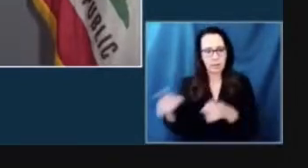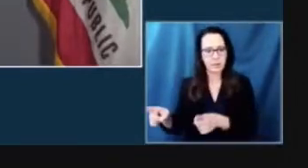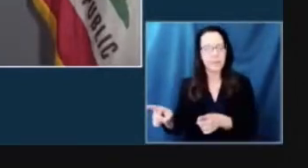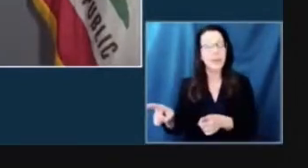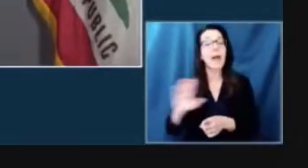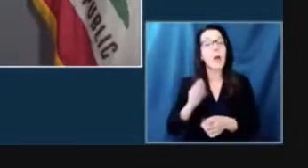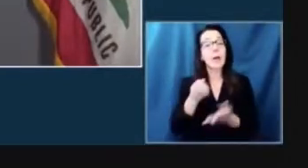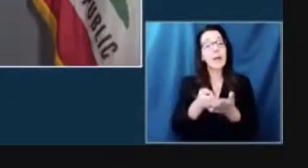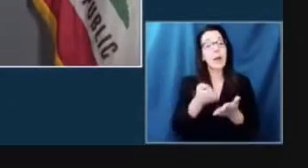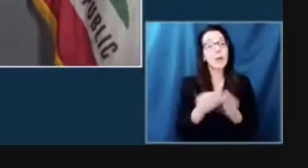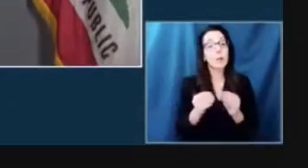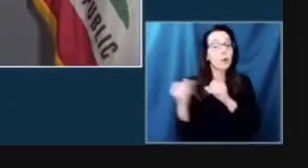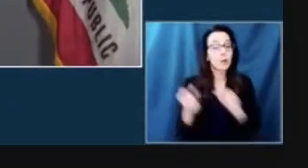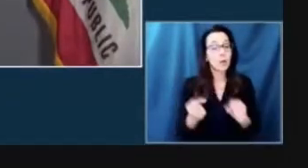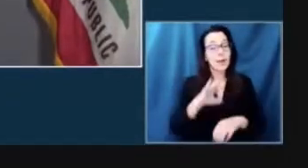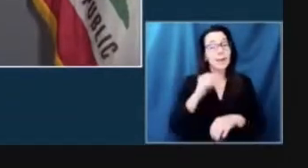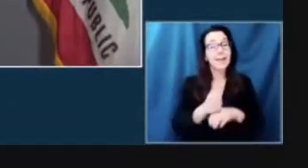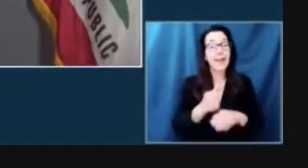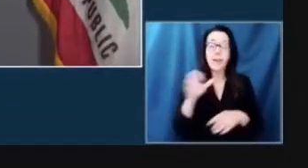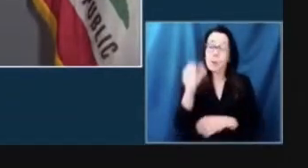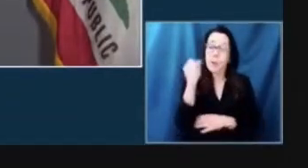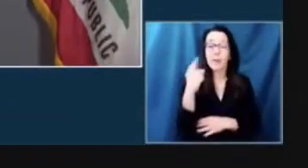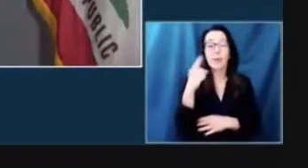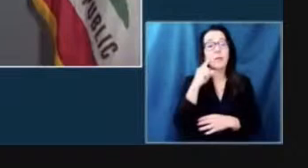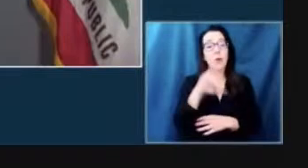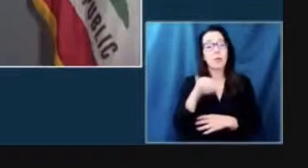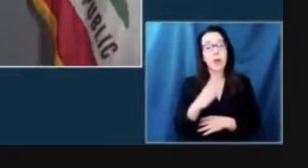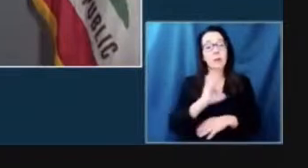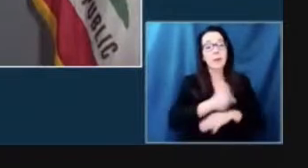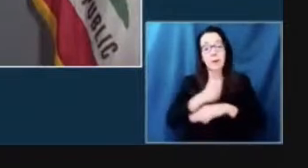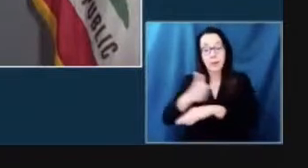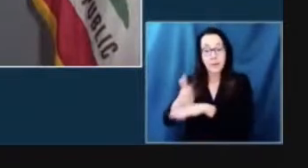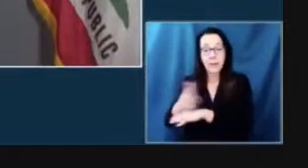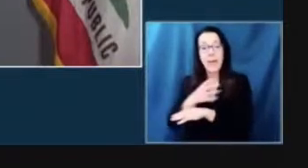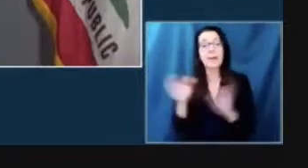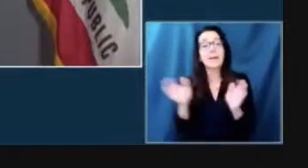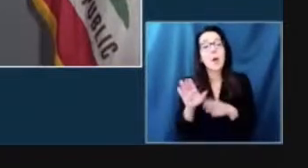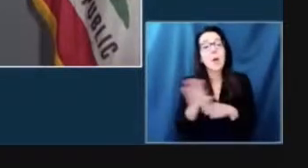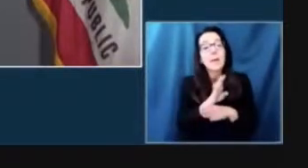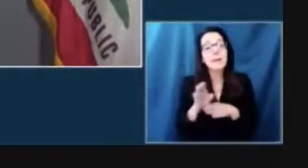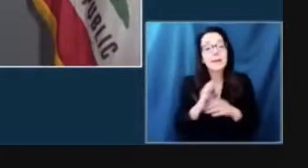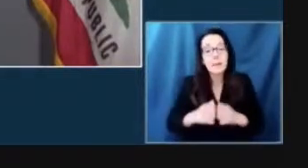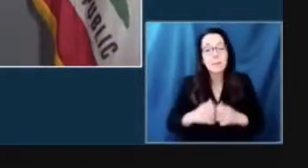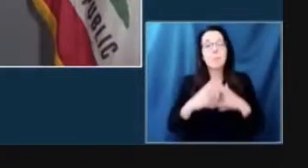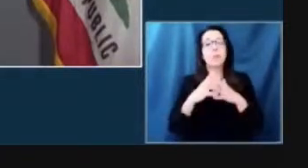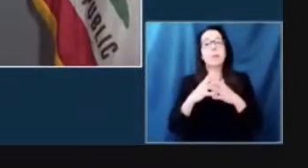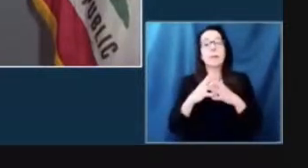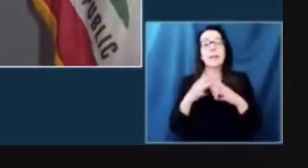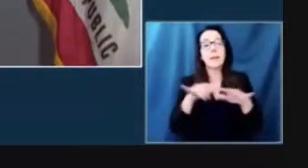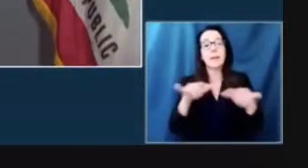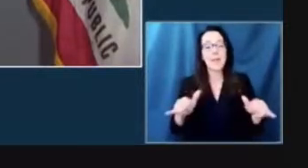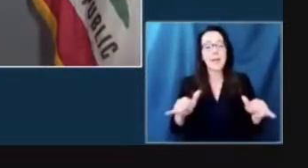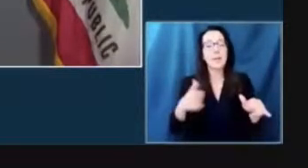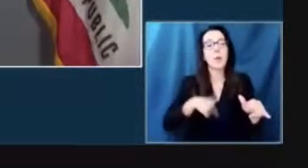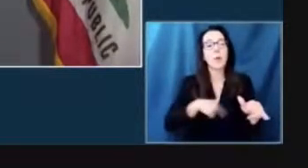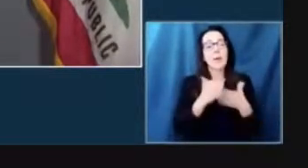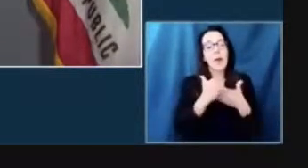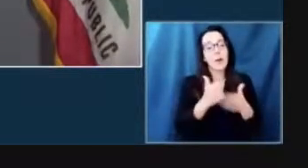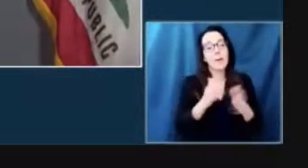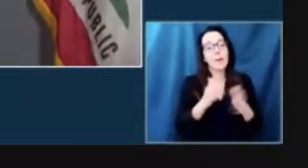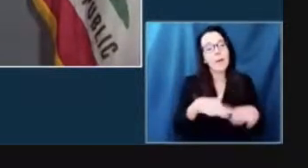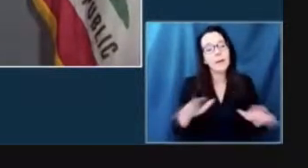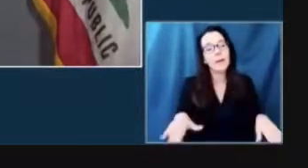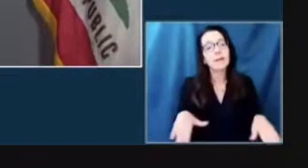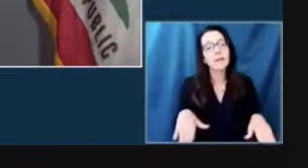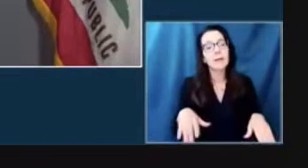records last year for jobs created and small businesses started, while lifting millions of children out of poverty. Our families